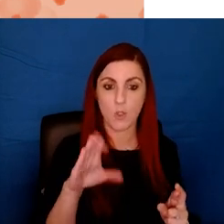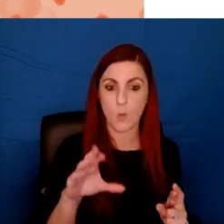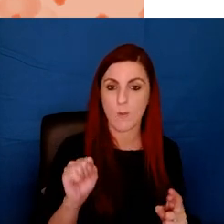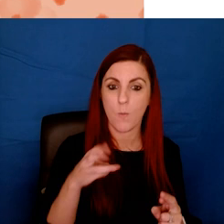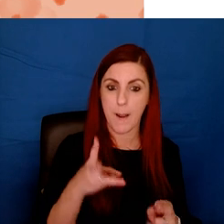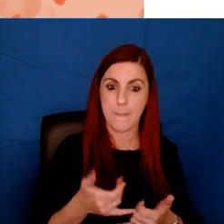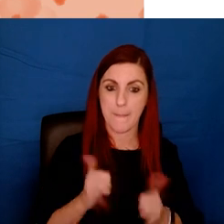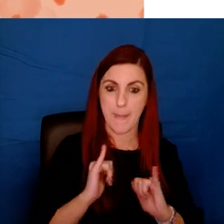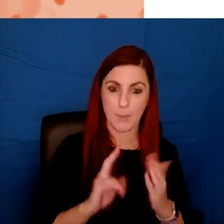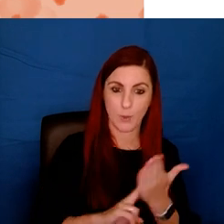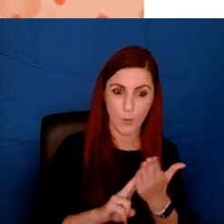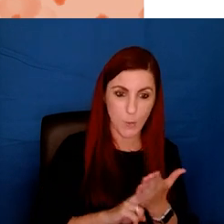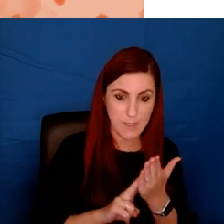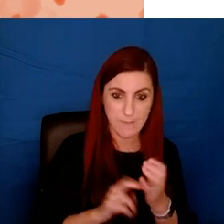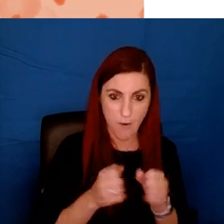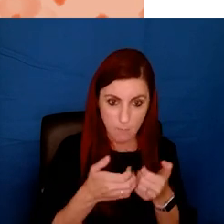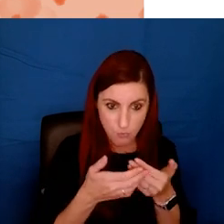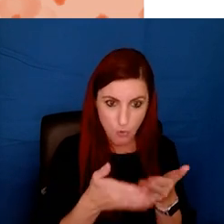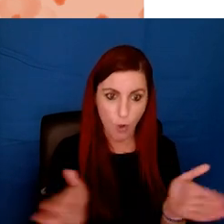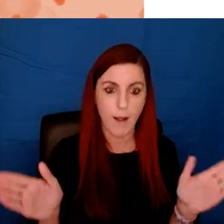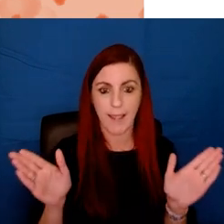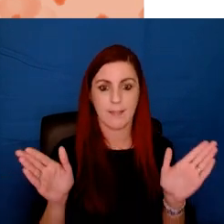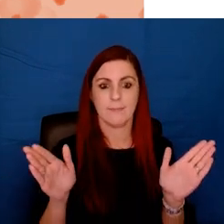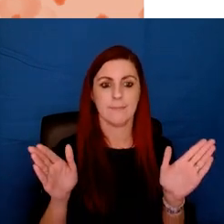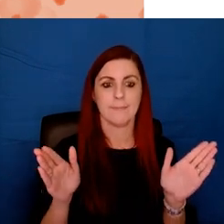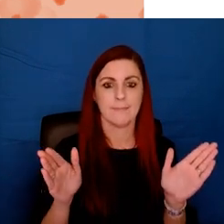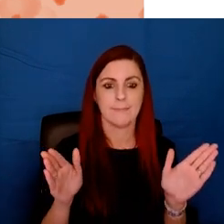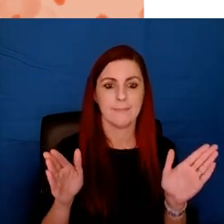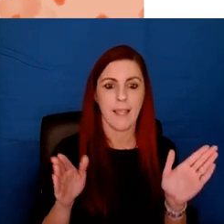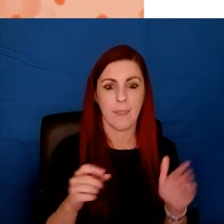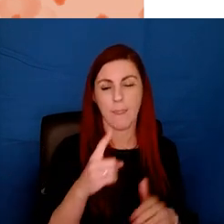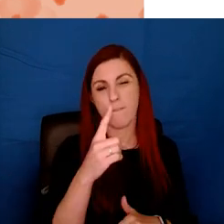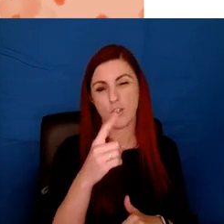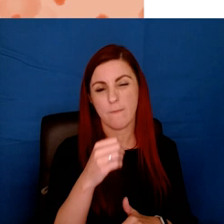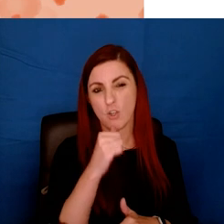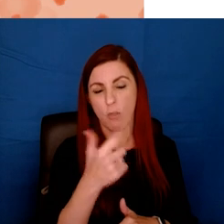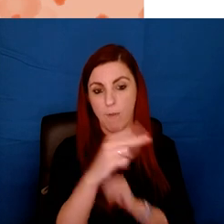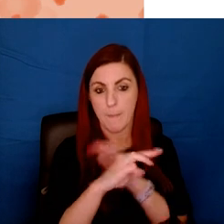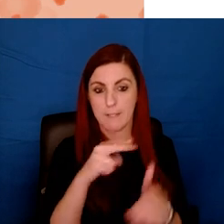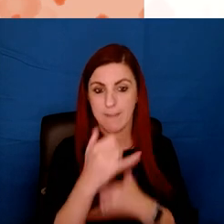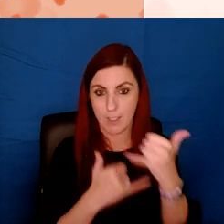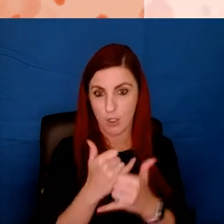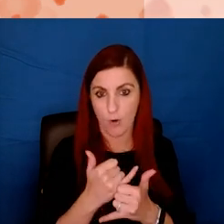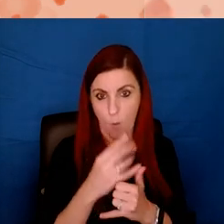be used far and wide once we get them kind of in the first quarter of next year. We're hoping they'll be made available.